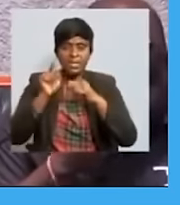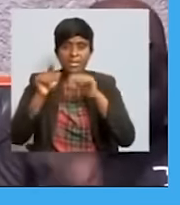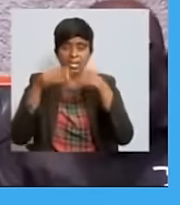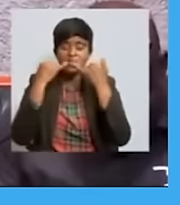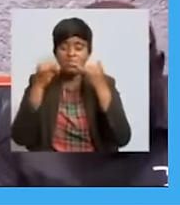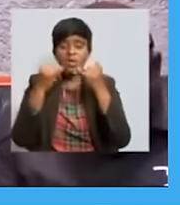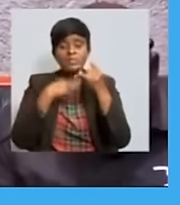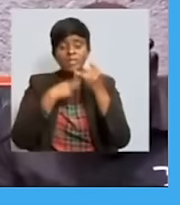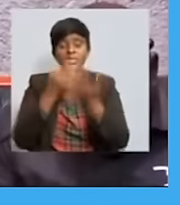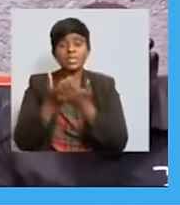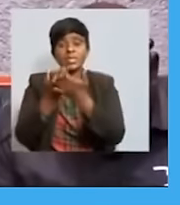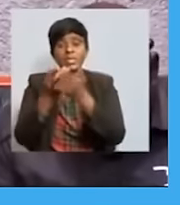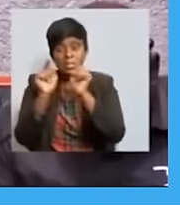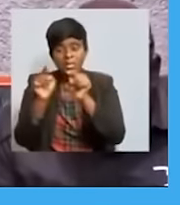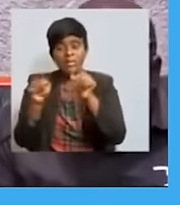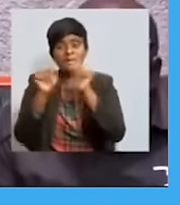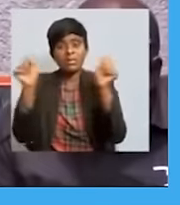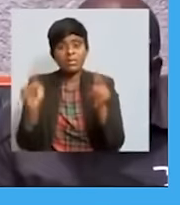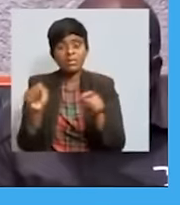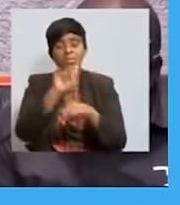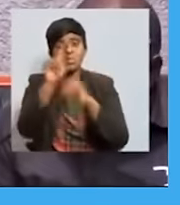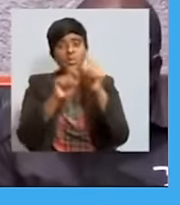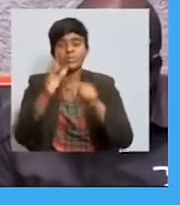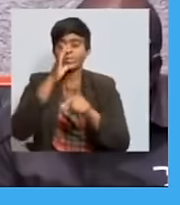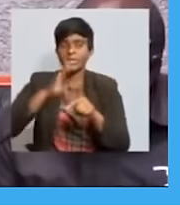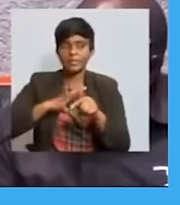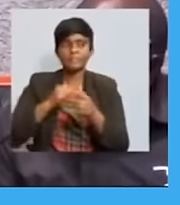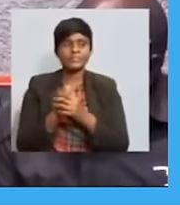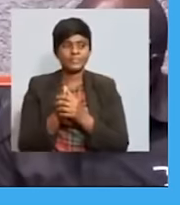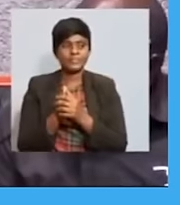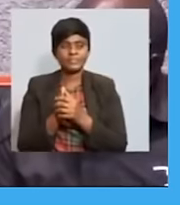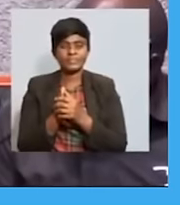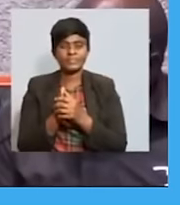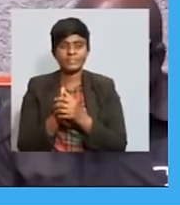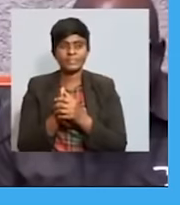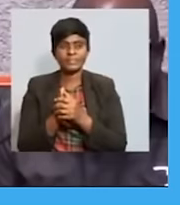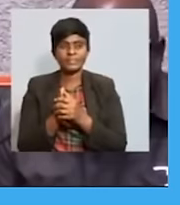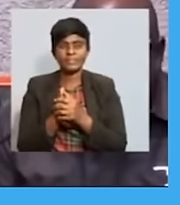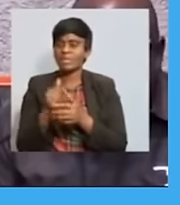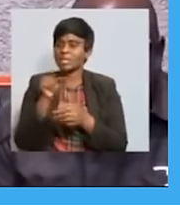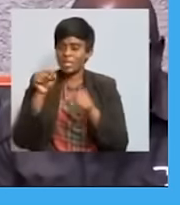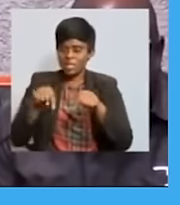information, I'll be laying down on the table. Madam, the